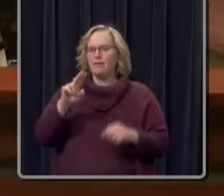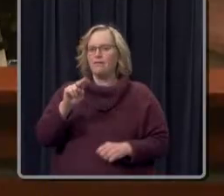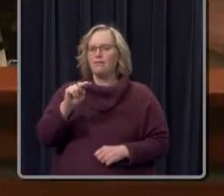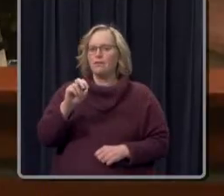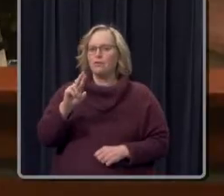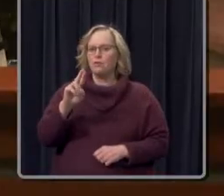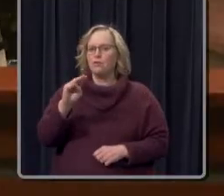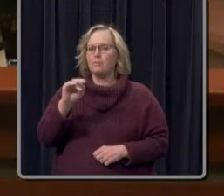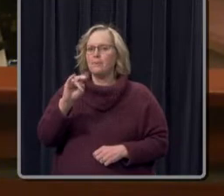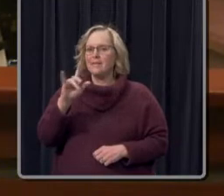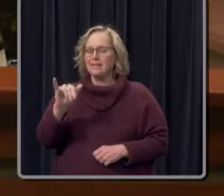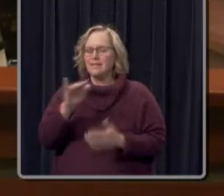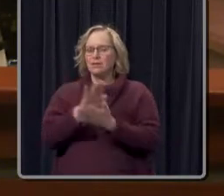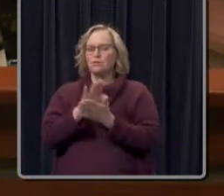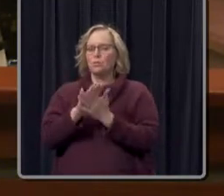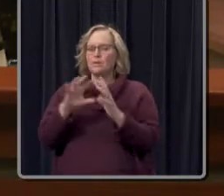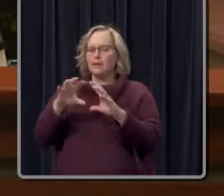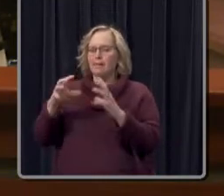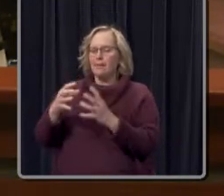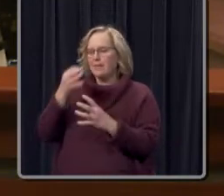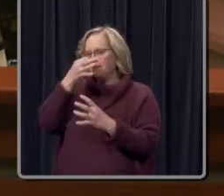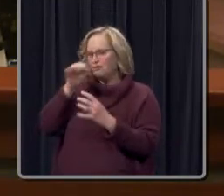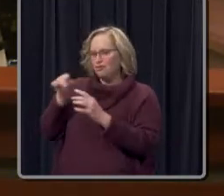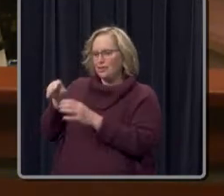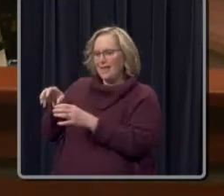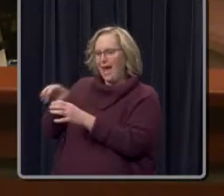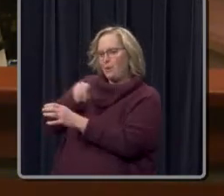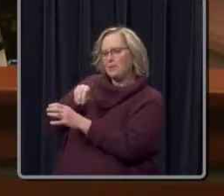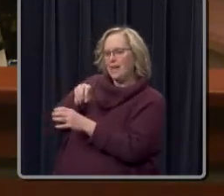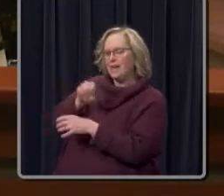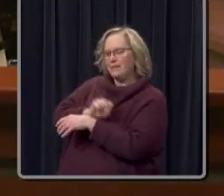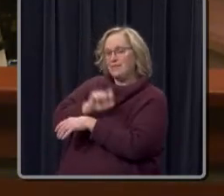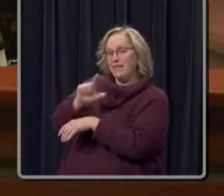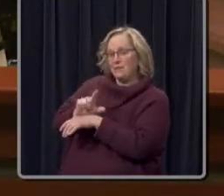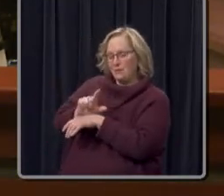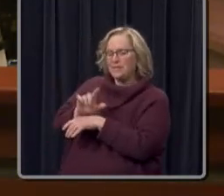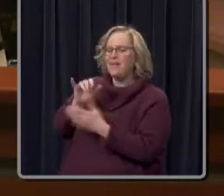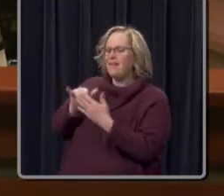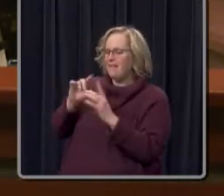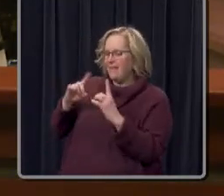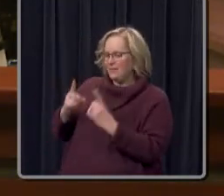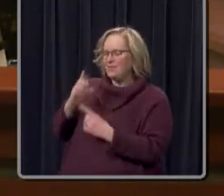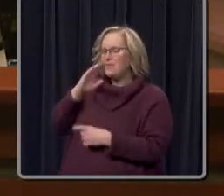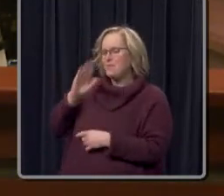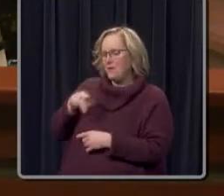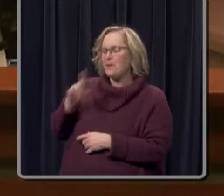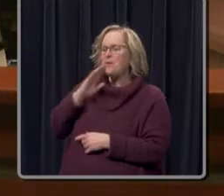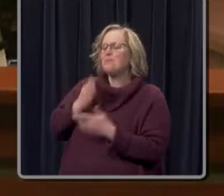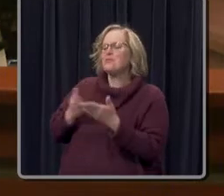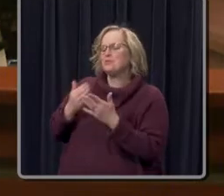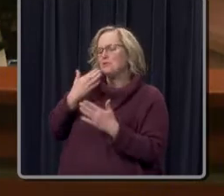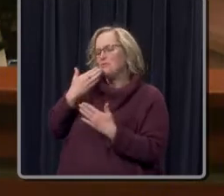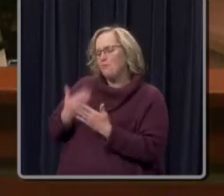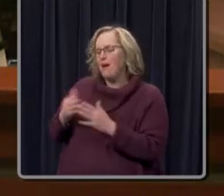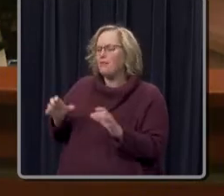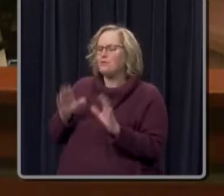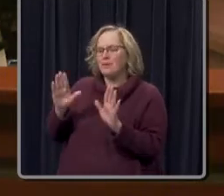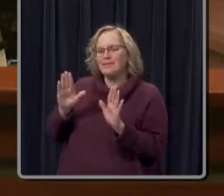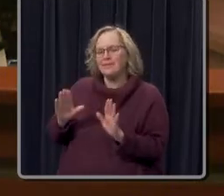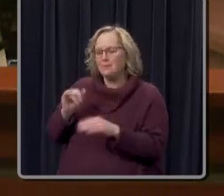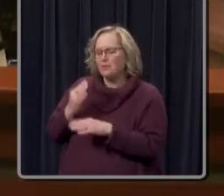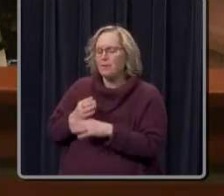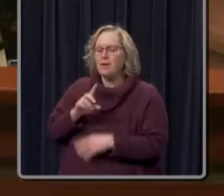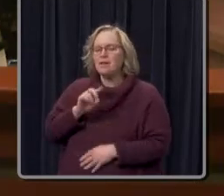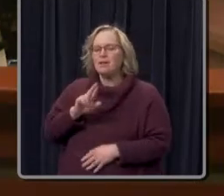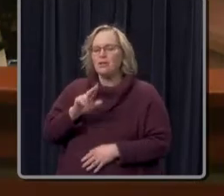Collaborative outside of St. Louis, a district that I know he's going to serve well and just do an exceptional job with. So, Dr. Triplett,